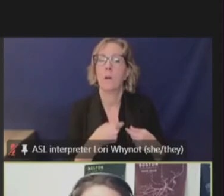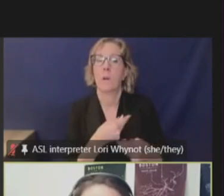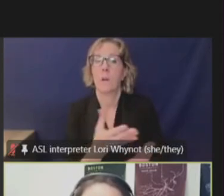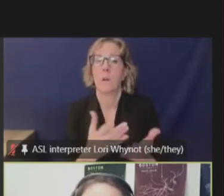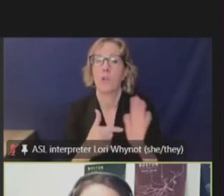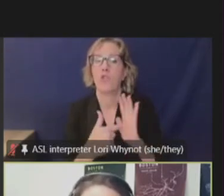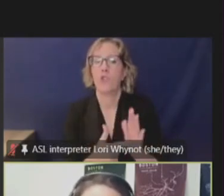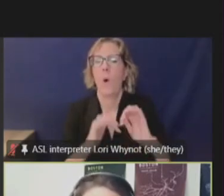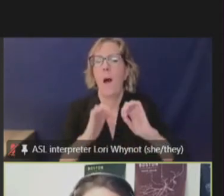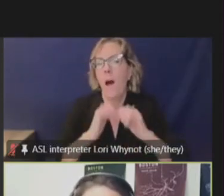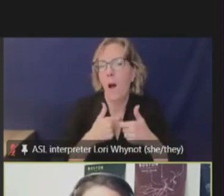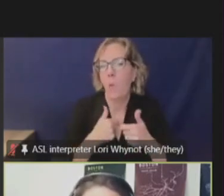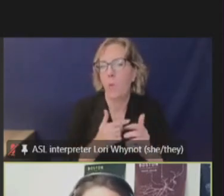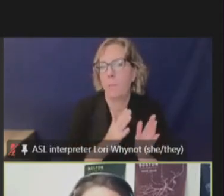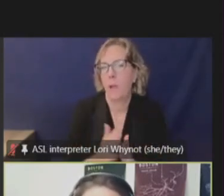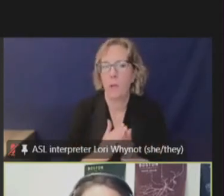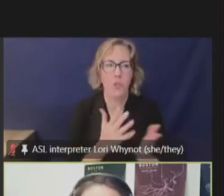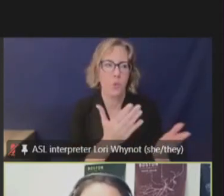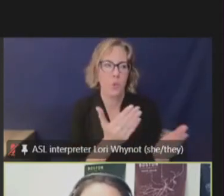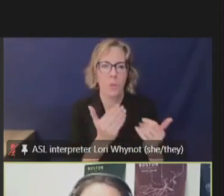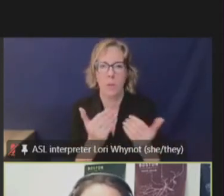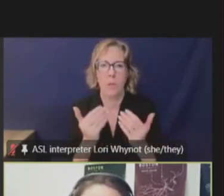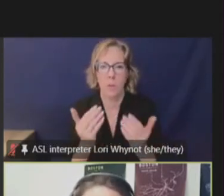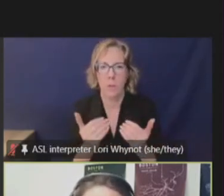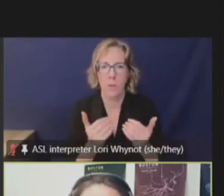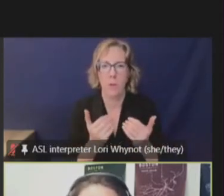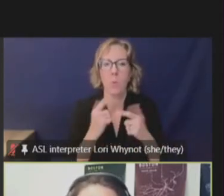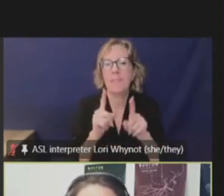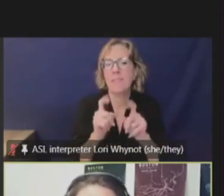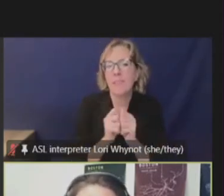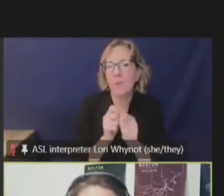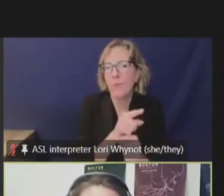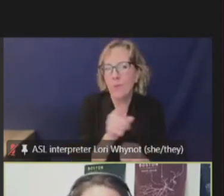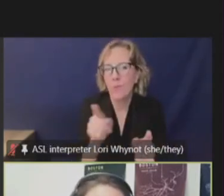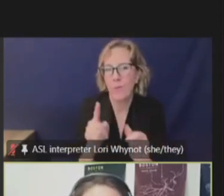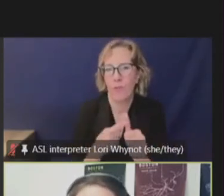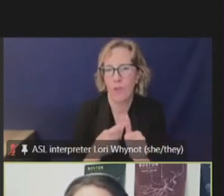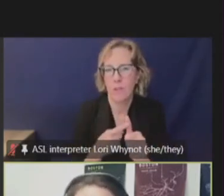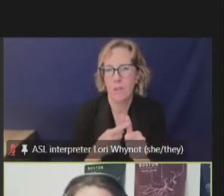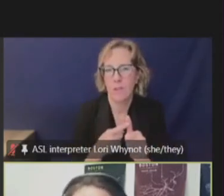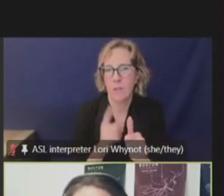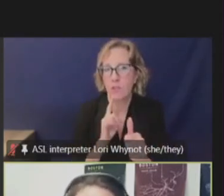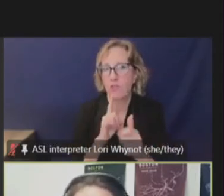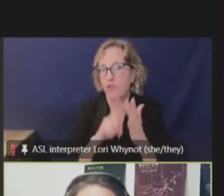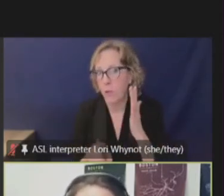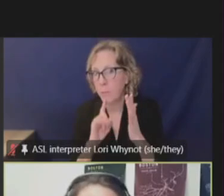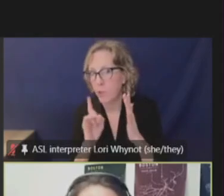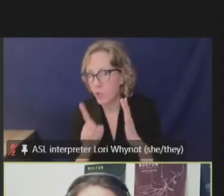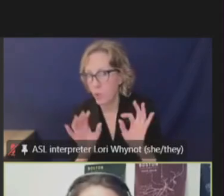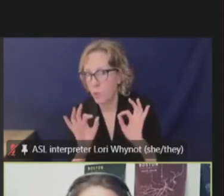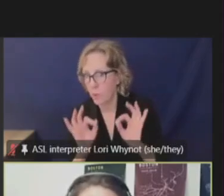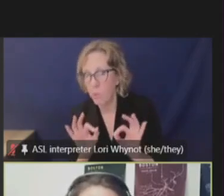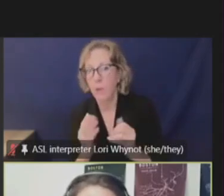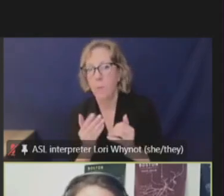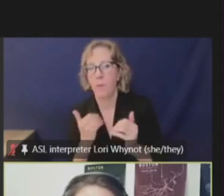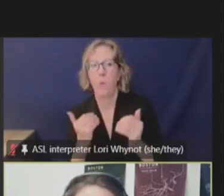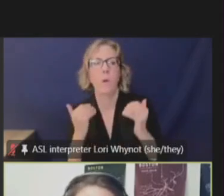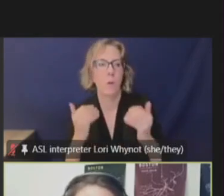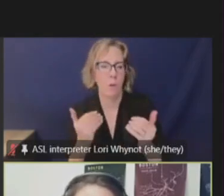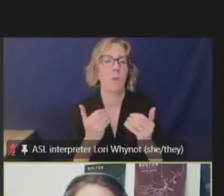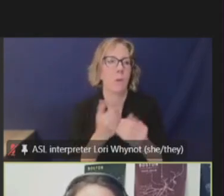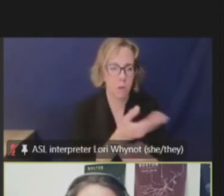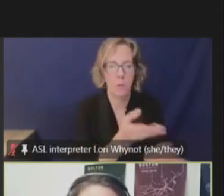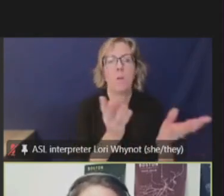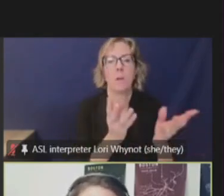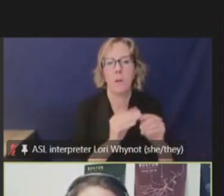with people before we put them into practice so we can know that we're really getting it right. We'll probably continue to tweak things, as